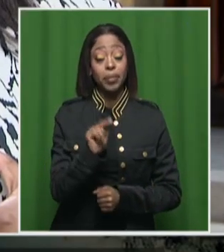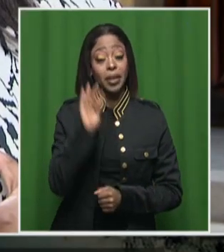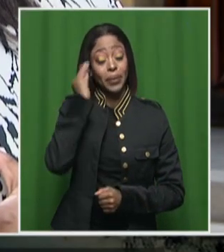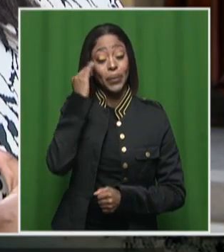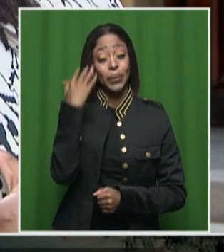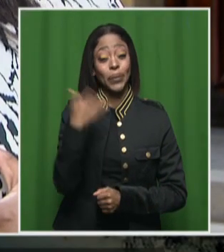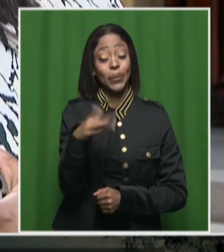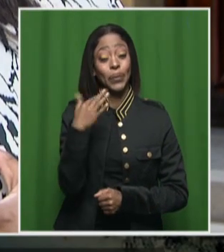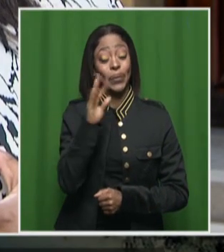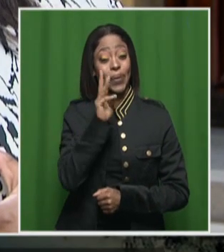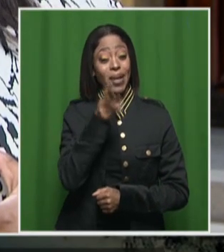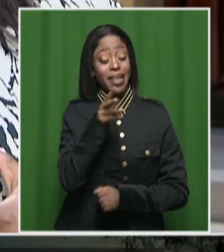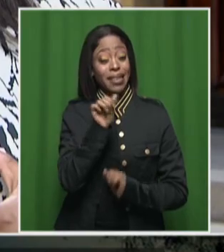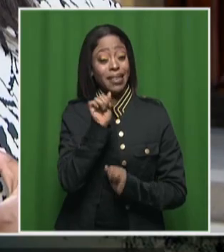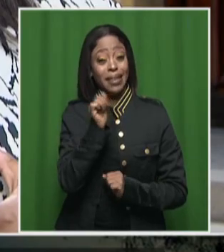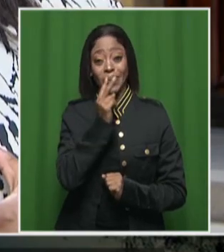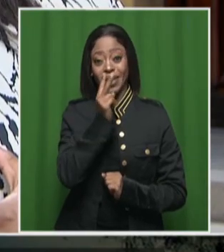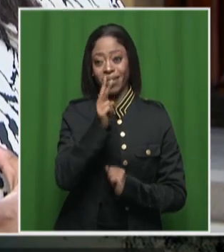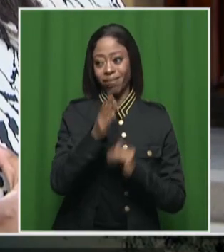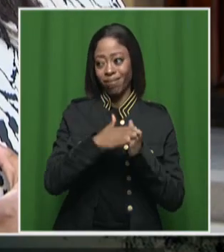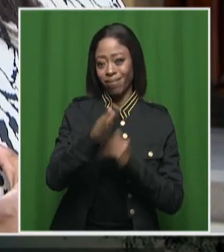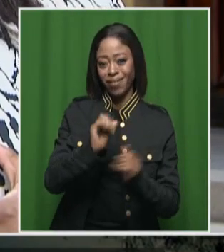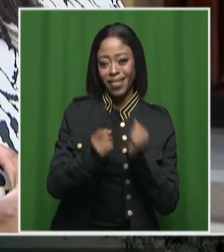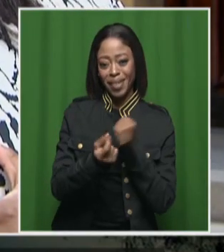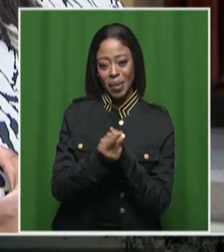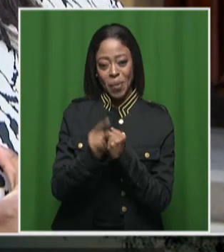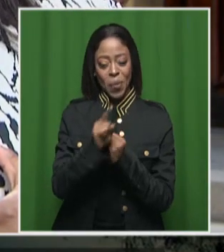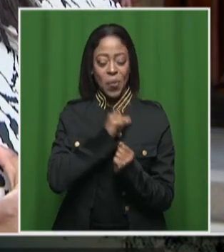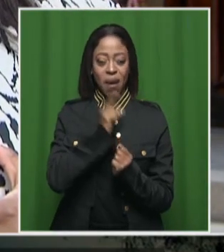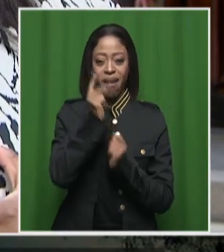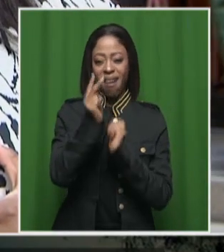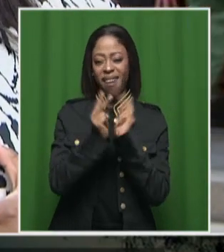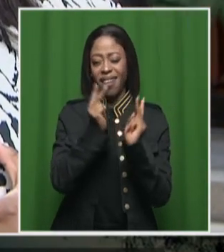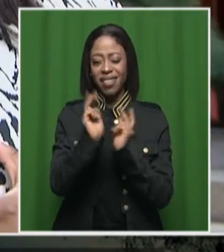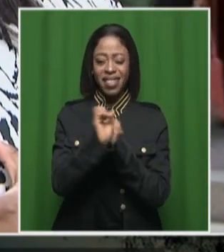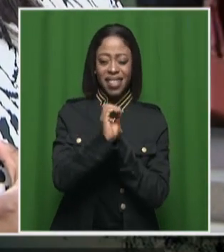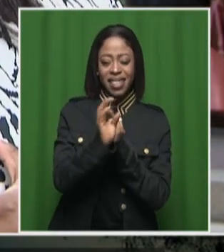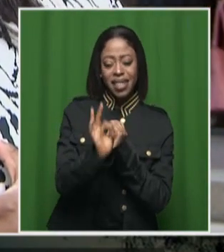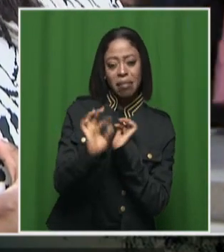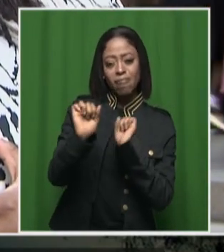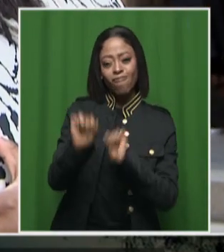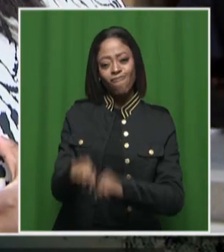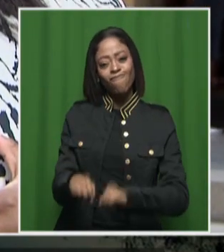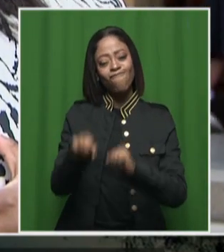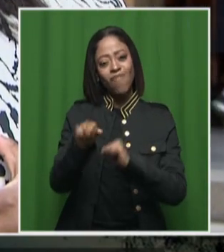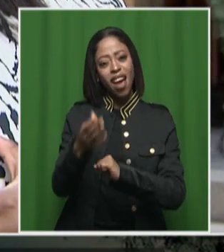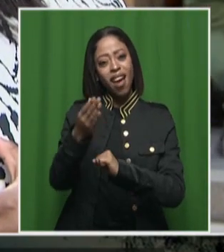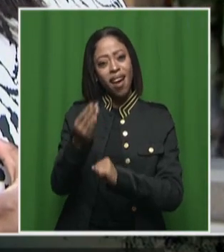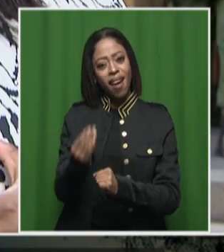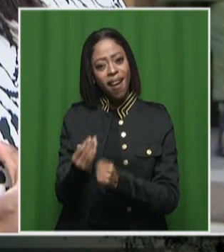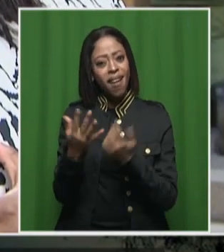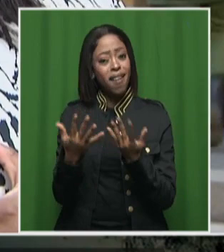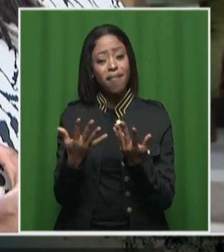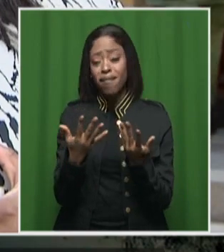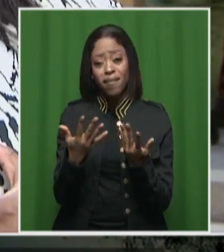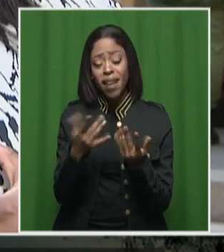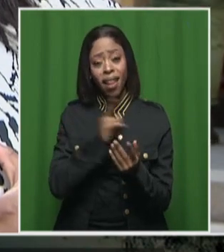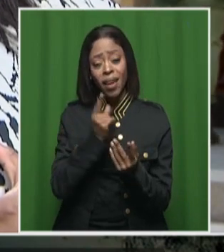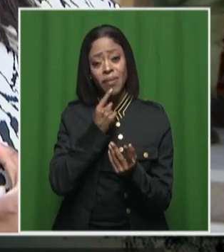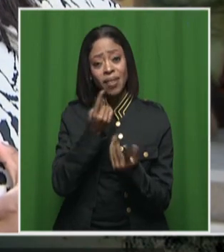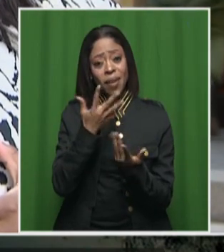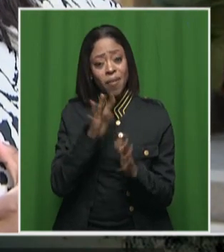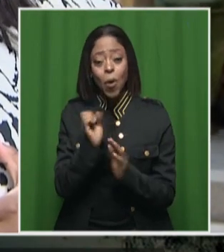see how that plays out as we wait to see whether there will be a settlement, drawn up agreement, as you said,